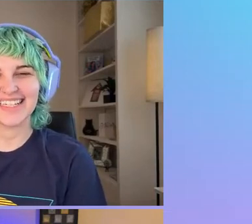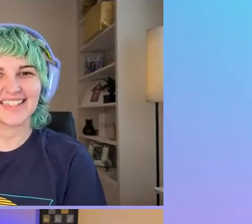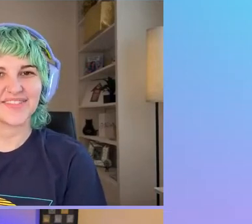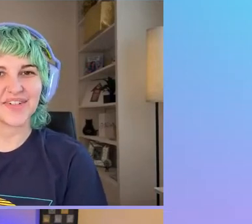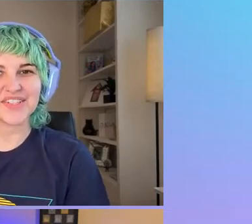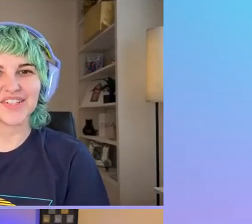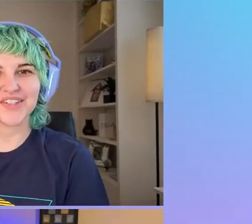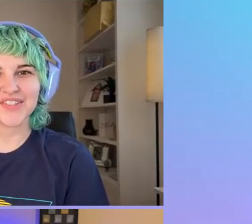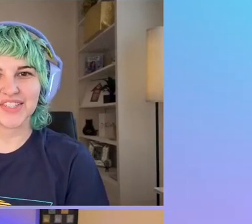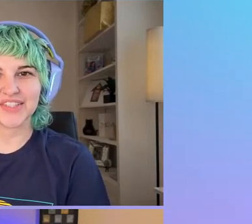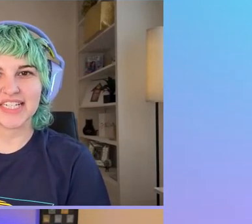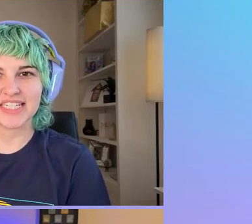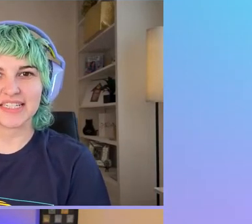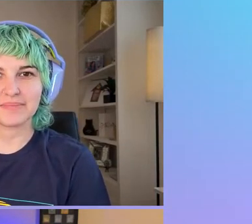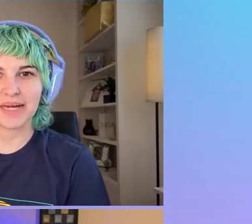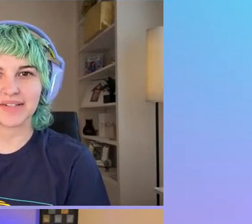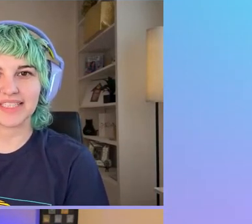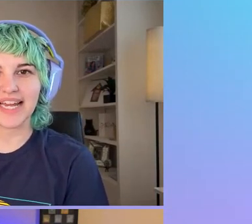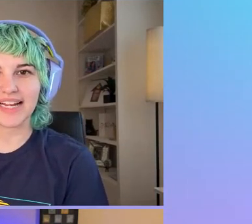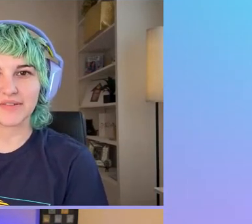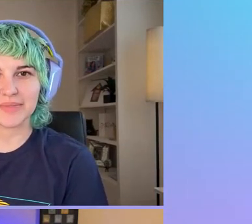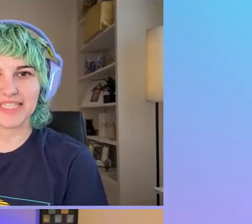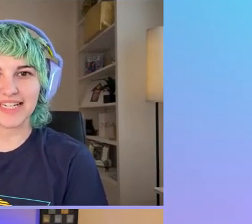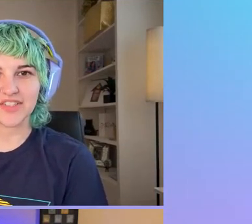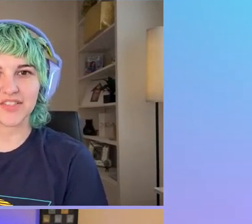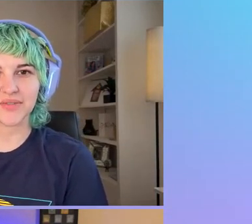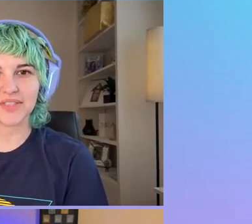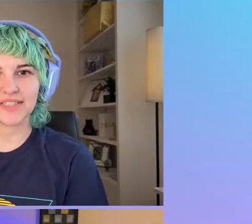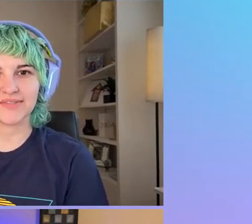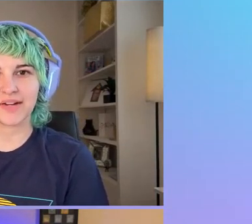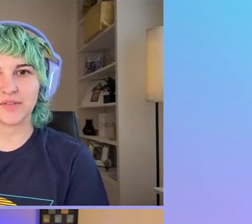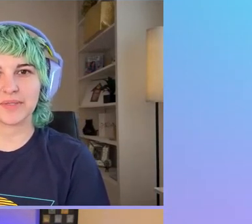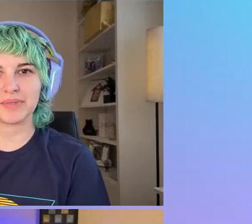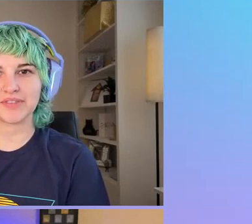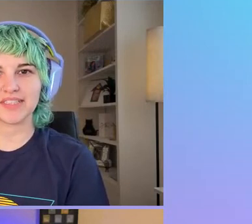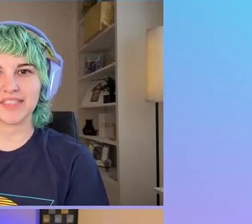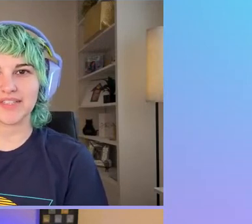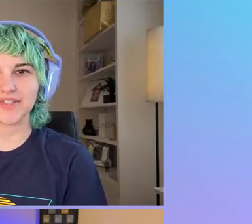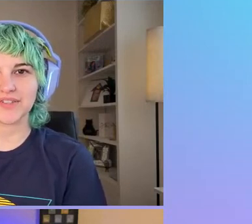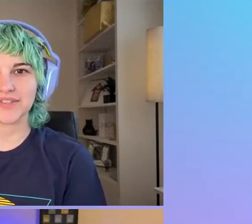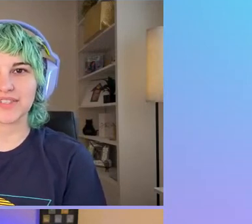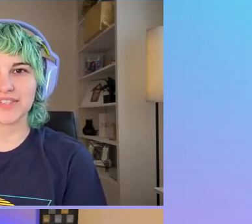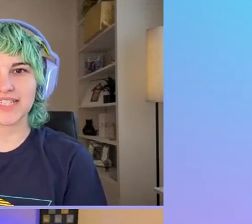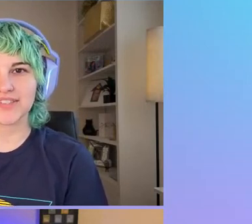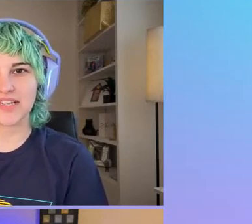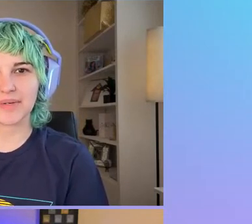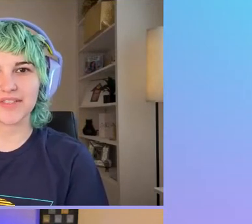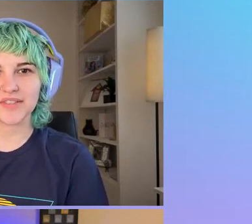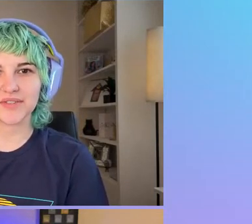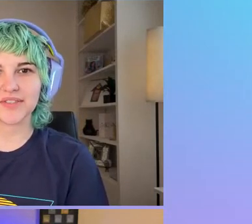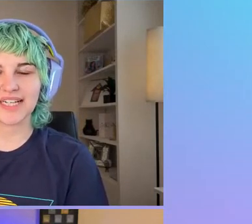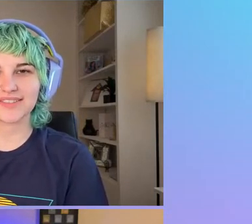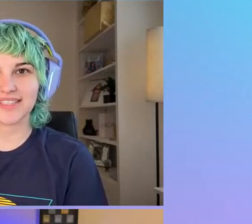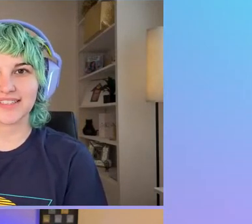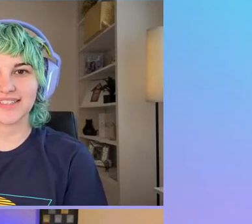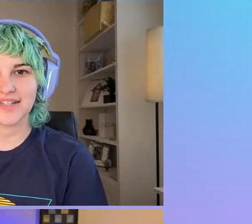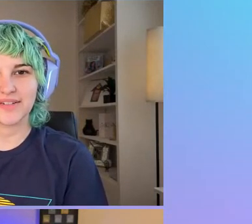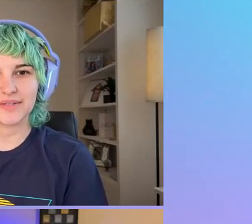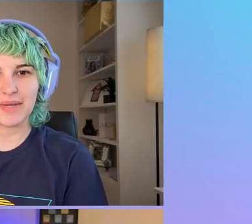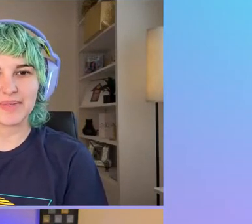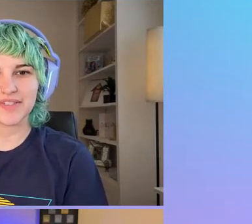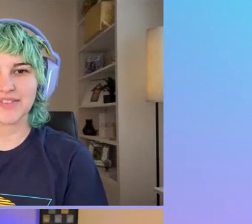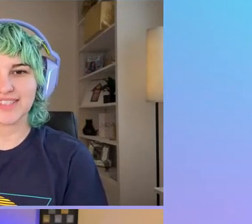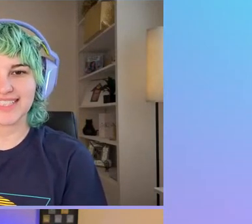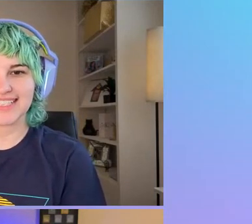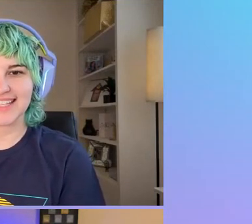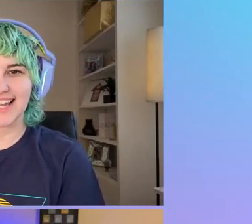right. Folks are also curious about the AI remediation tool and if that will be built into Deque University or some other tool. I don't think it